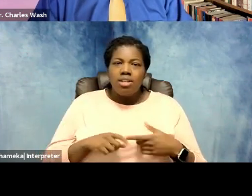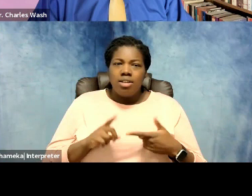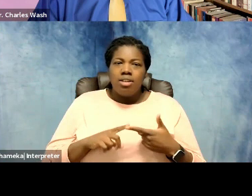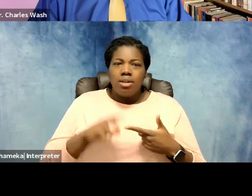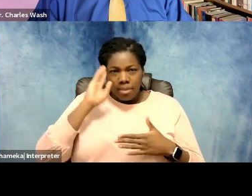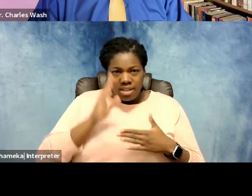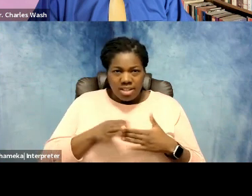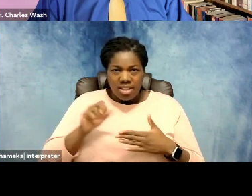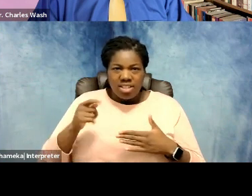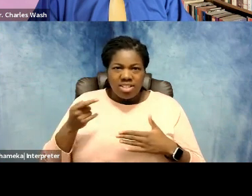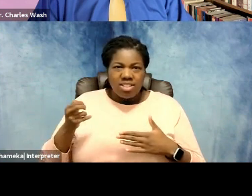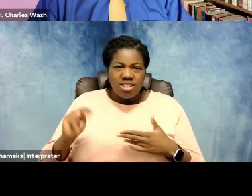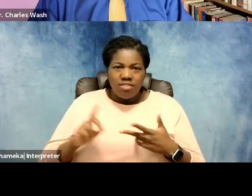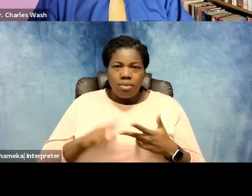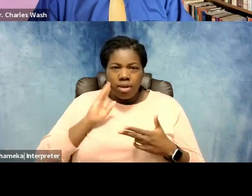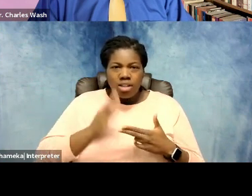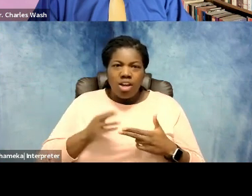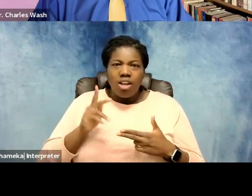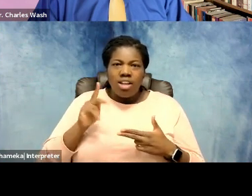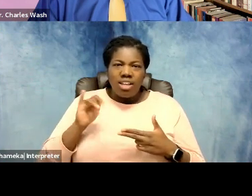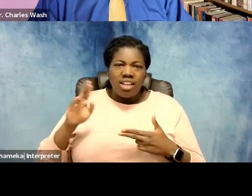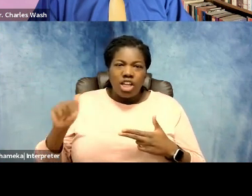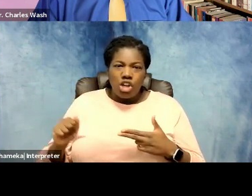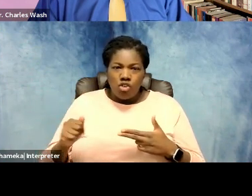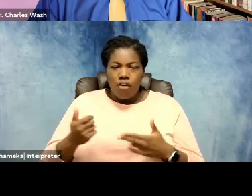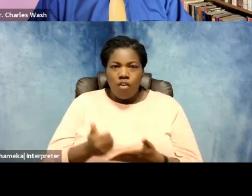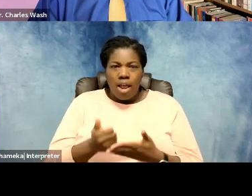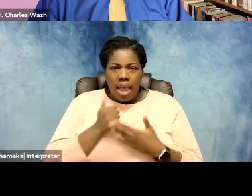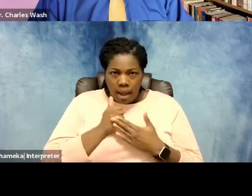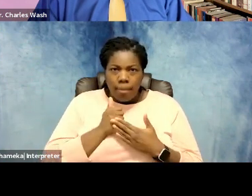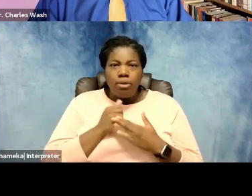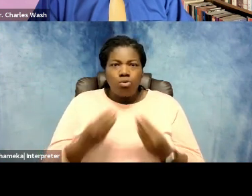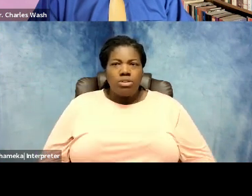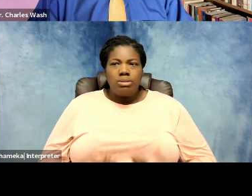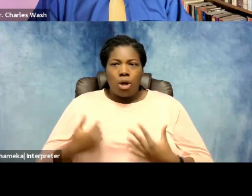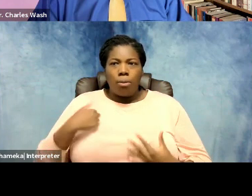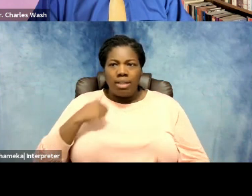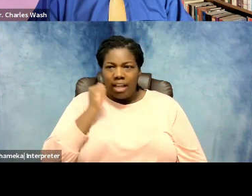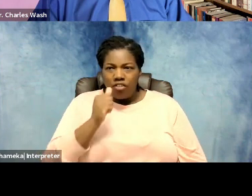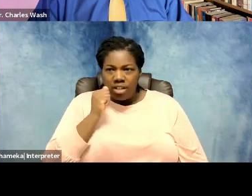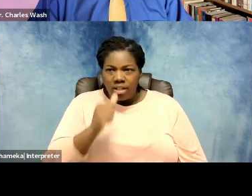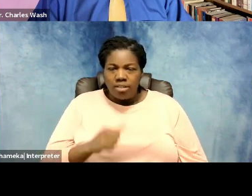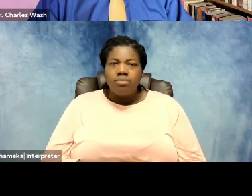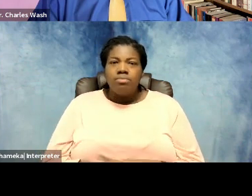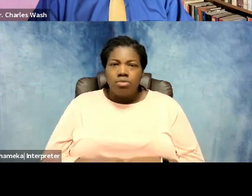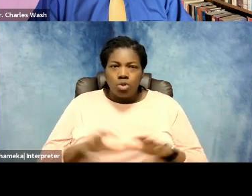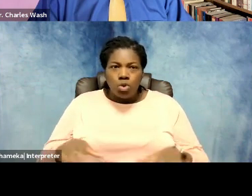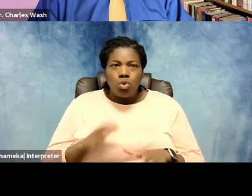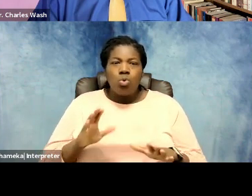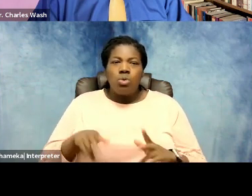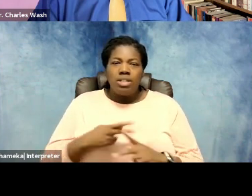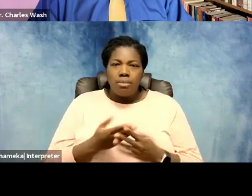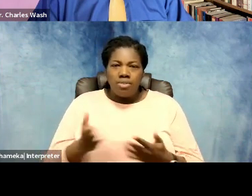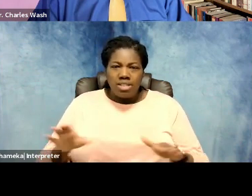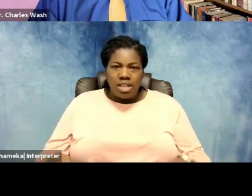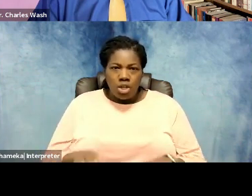my son, Stephen Jr., and my daughter, Kira, for helping to inspire me every single day to do the work that I do.